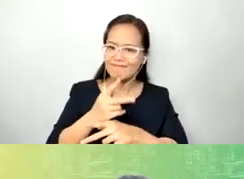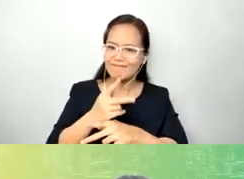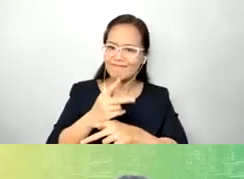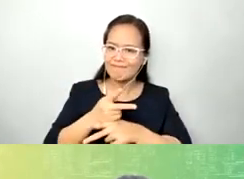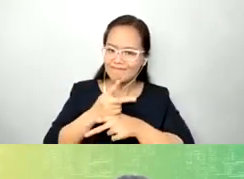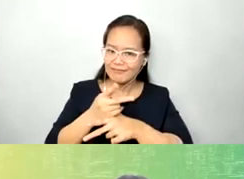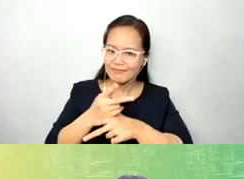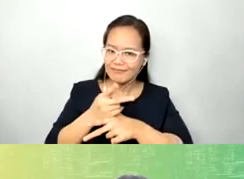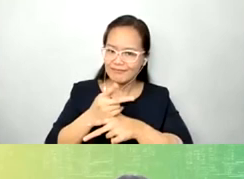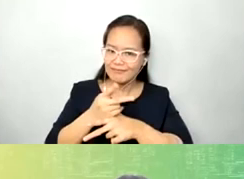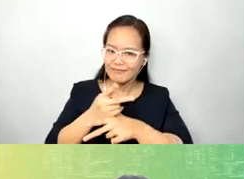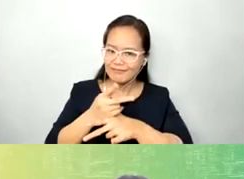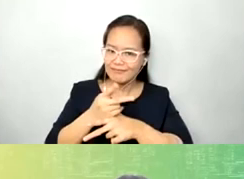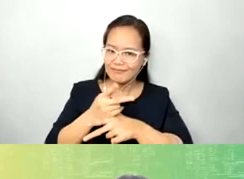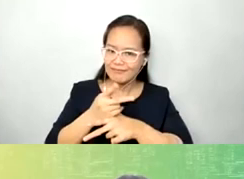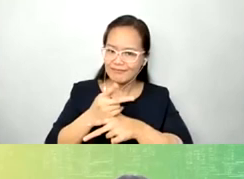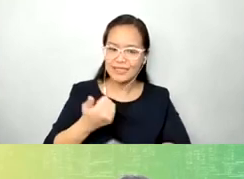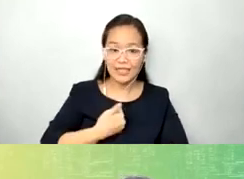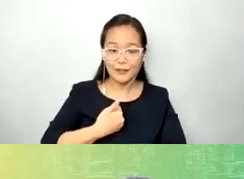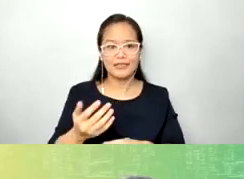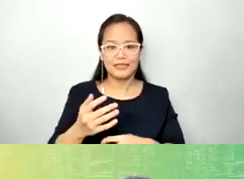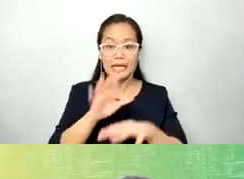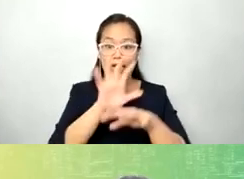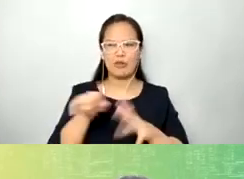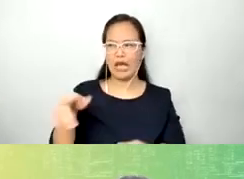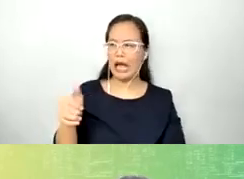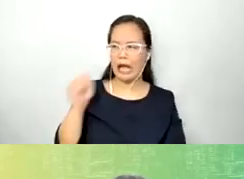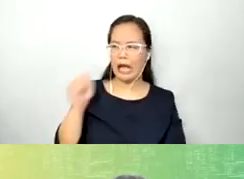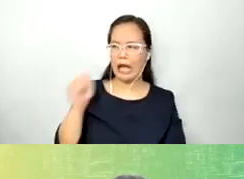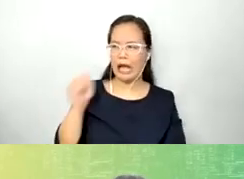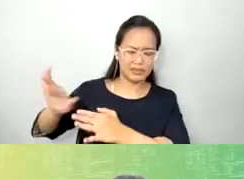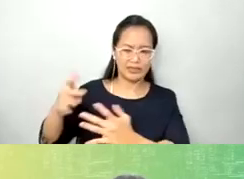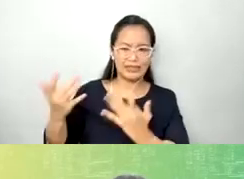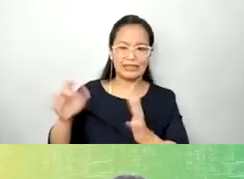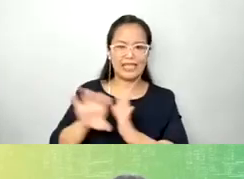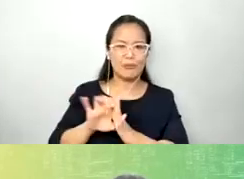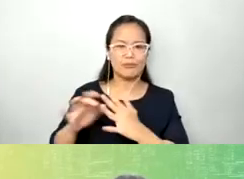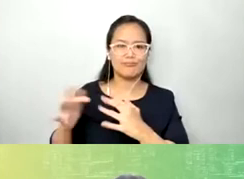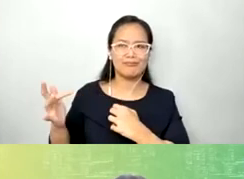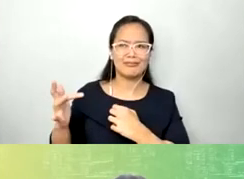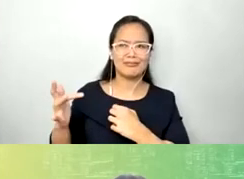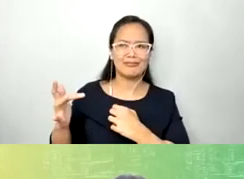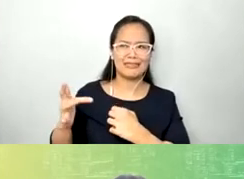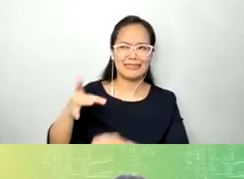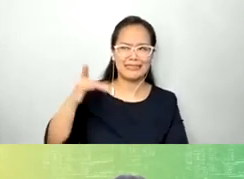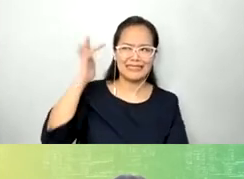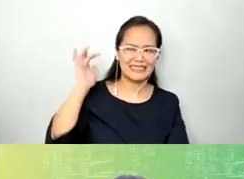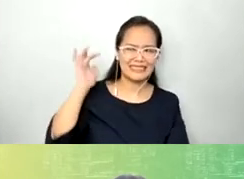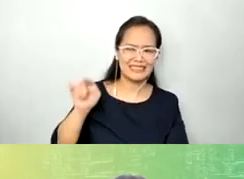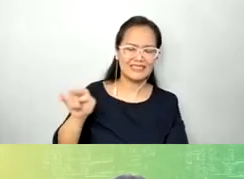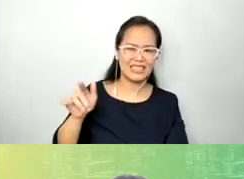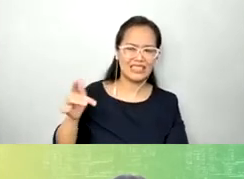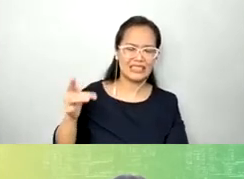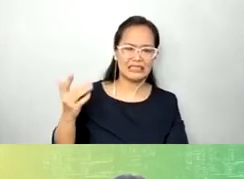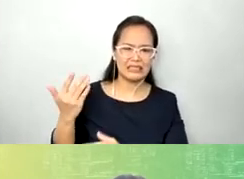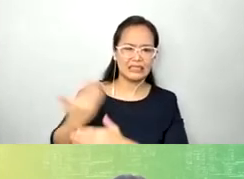nga, usually, pag ayaw mo na silang marinig, kasi nga, they're touching something sensitive, I guess. And